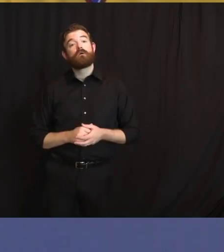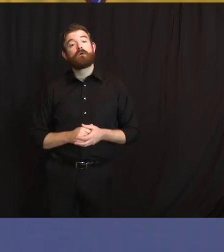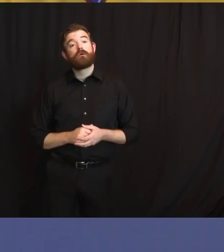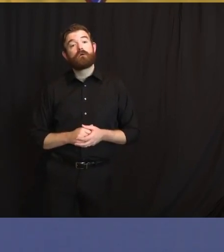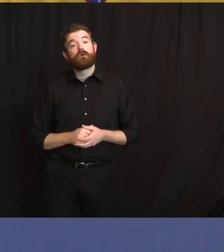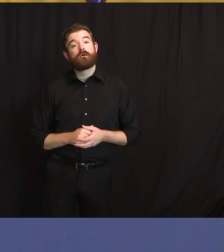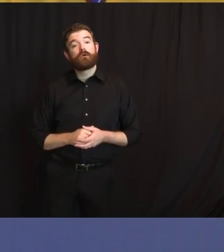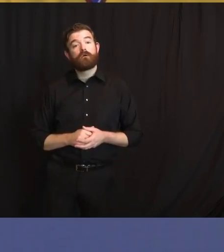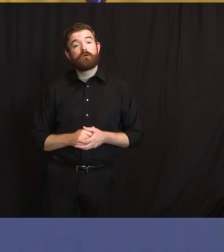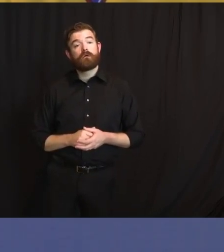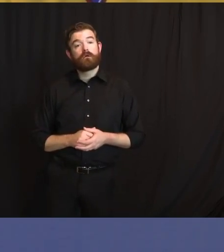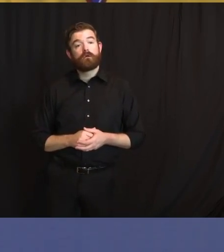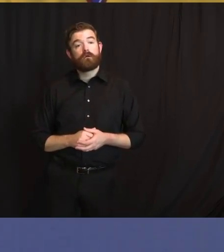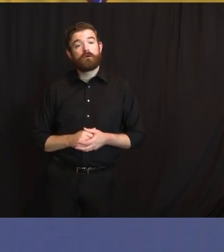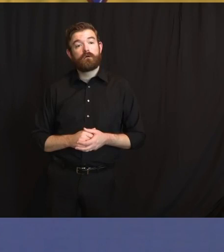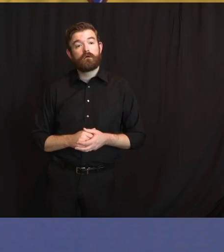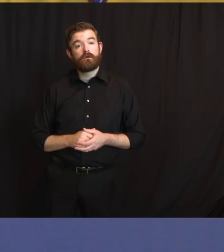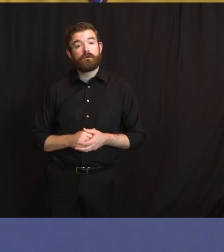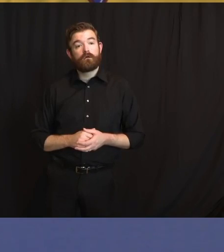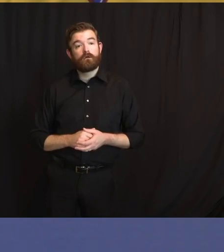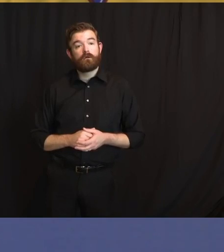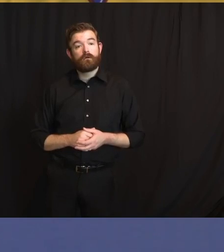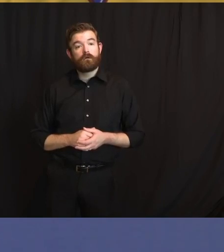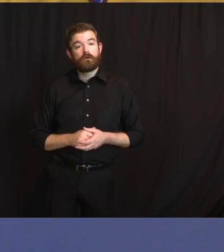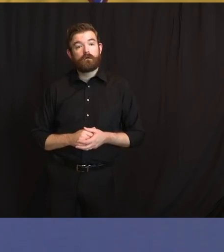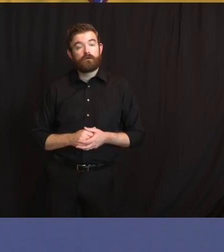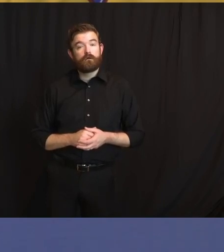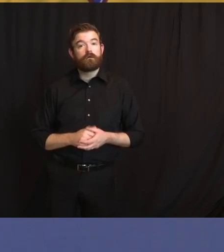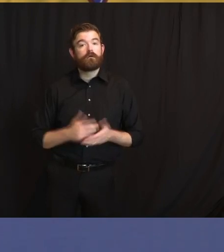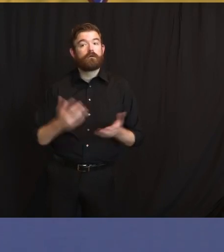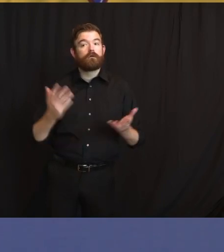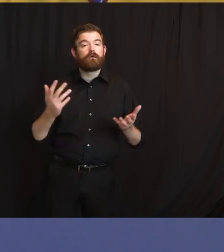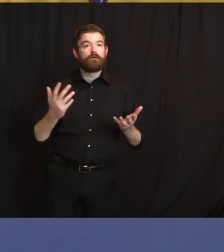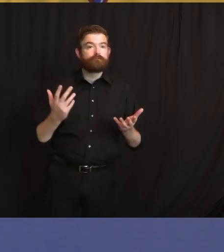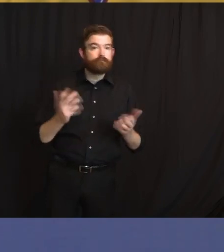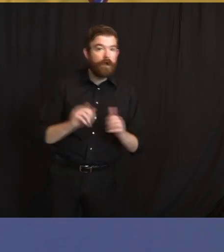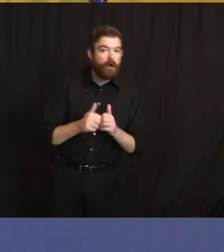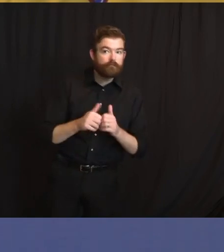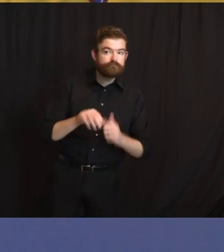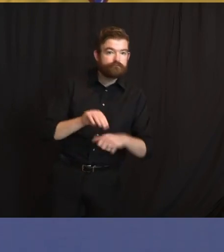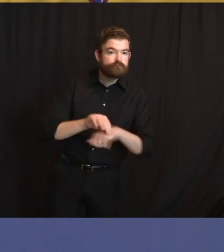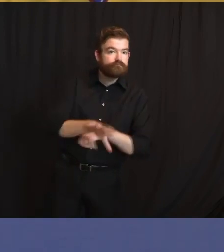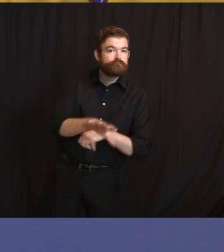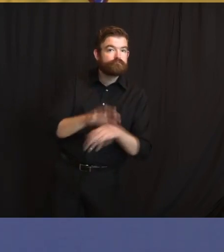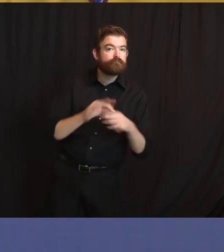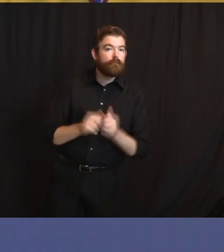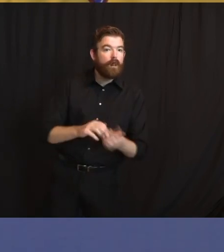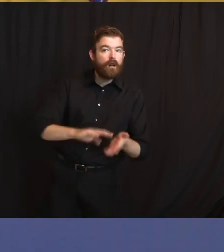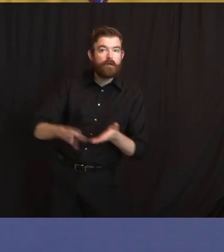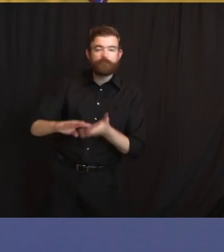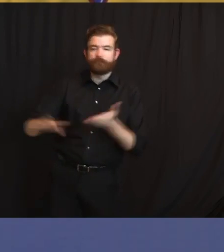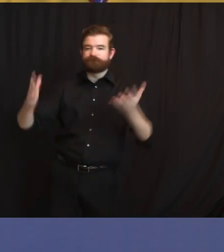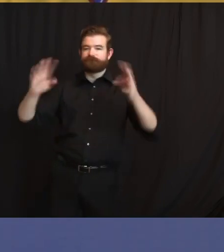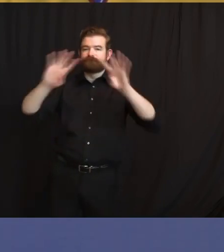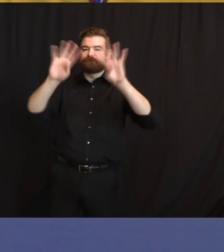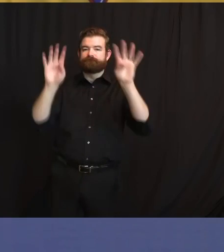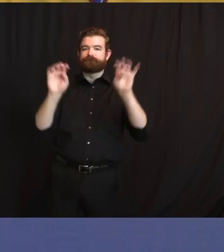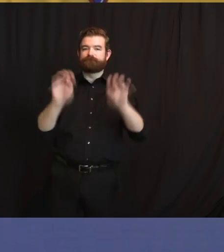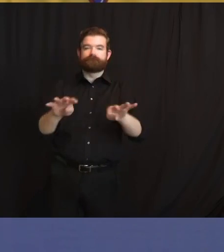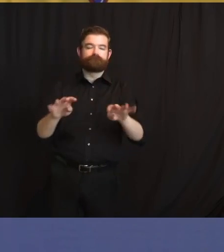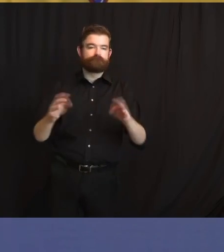the departments are doing the best they can under the circumstances. Thank you. Thank you. Nikita, good